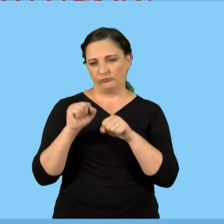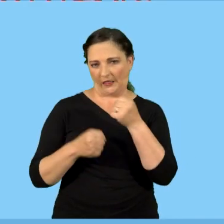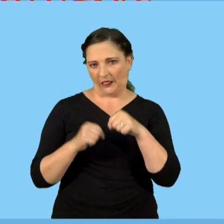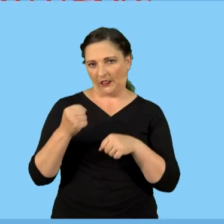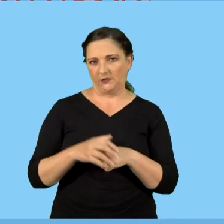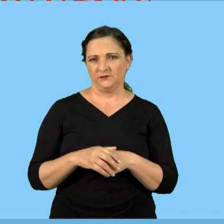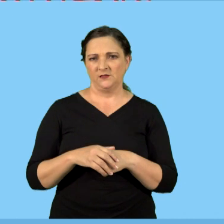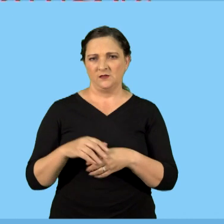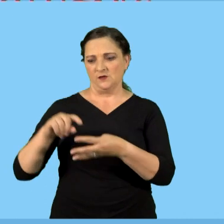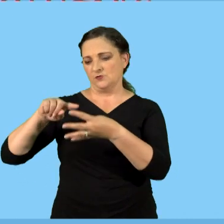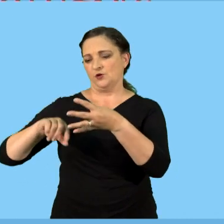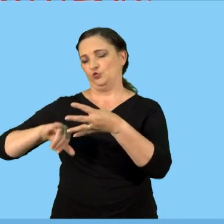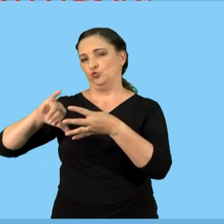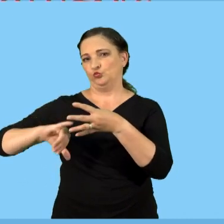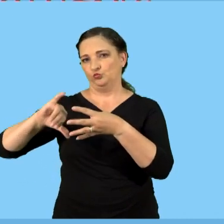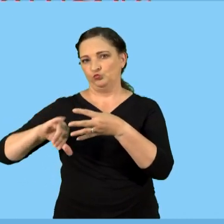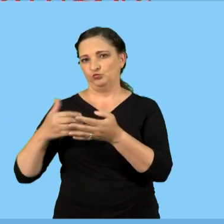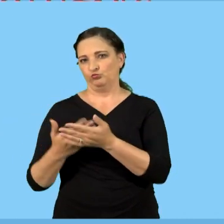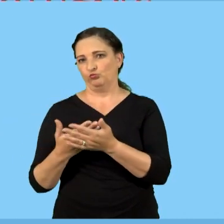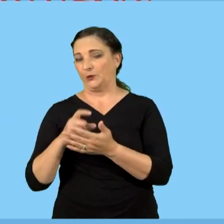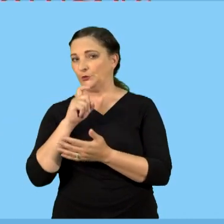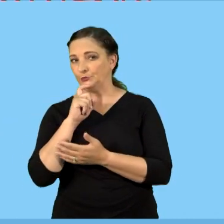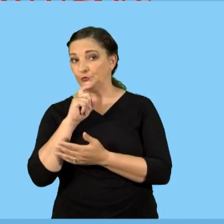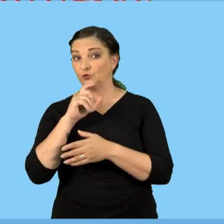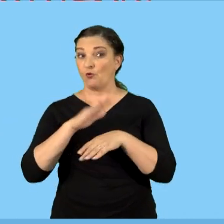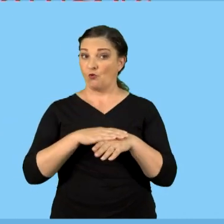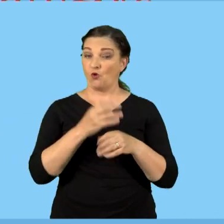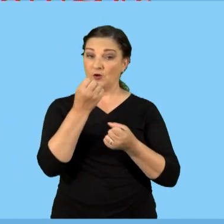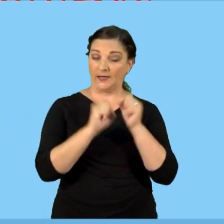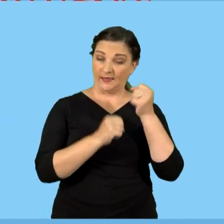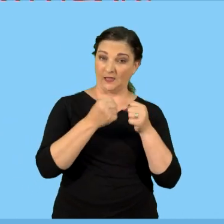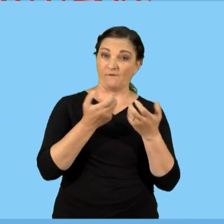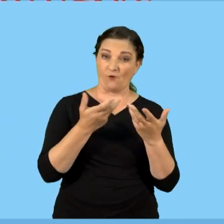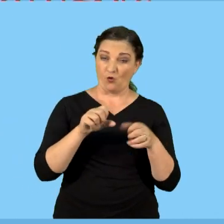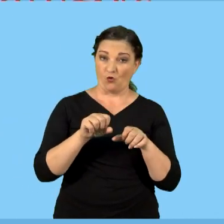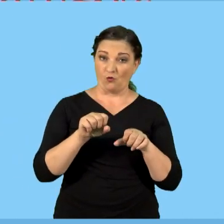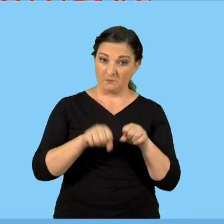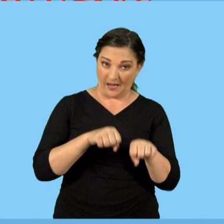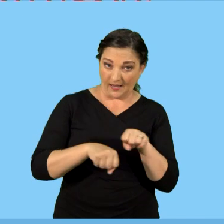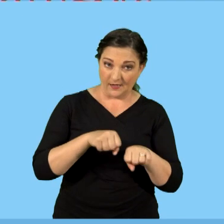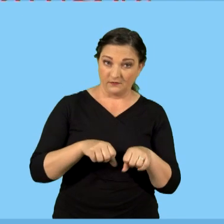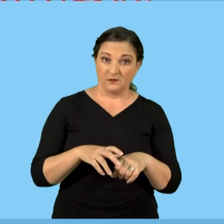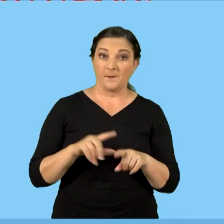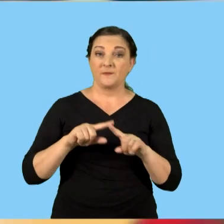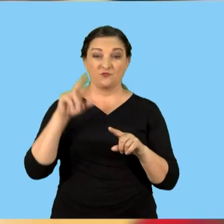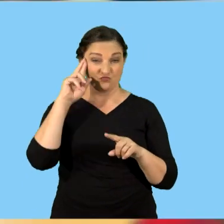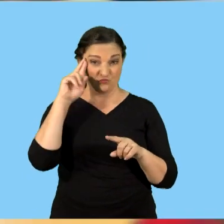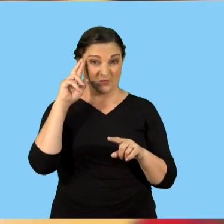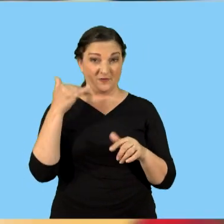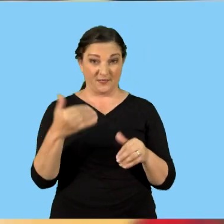So which of these methods can we use to prevent rusting on a gear component of a bike? Remember that